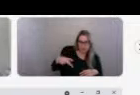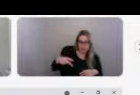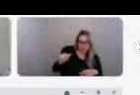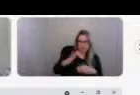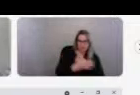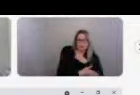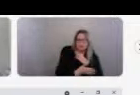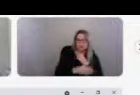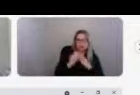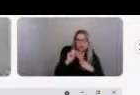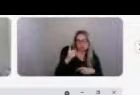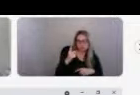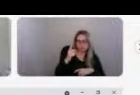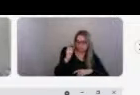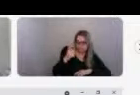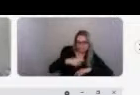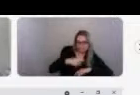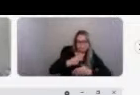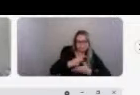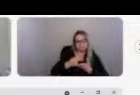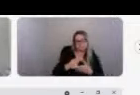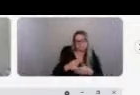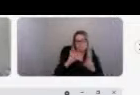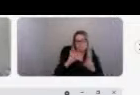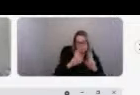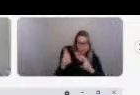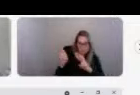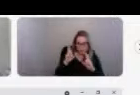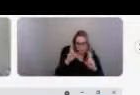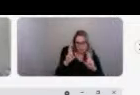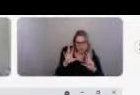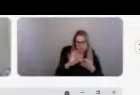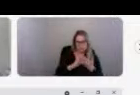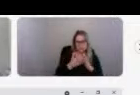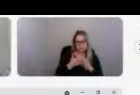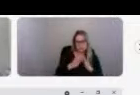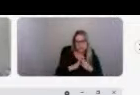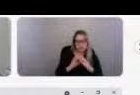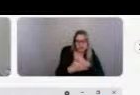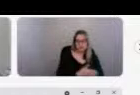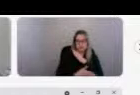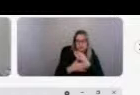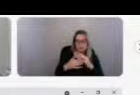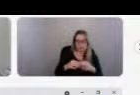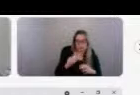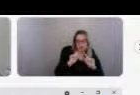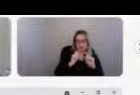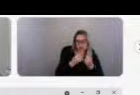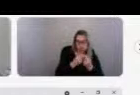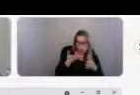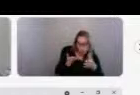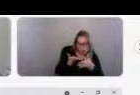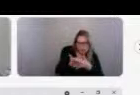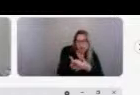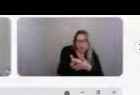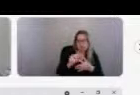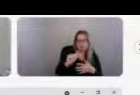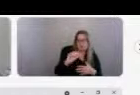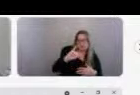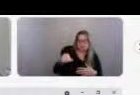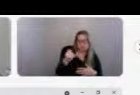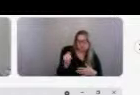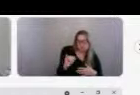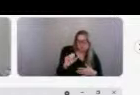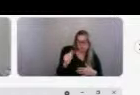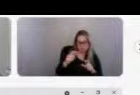each week free respect for city and county lines the district cuts right through apache junction which otherwise would be the